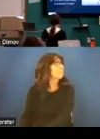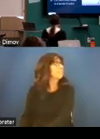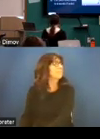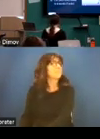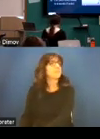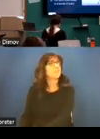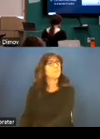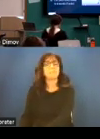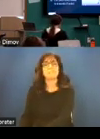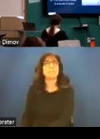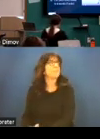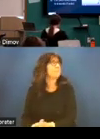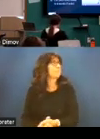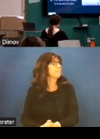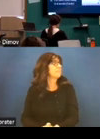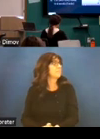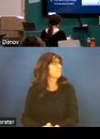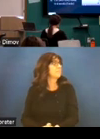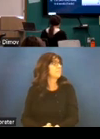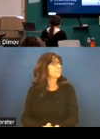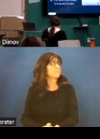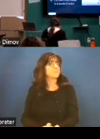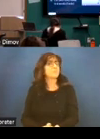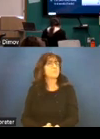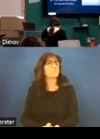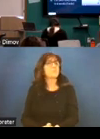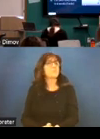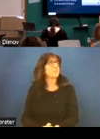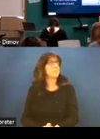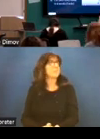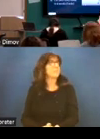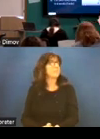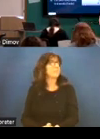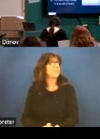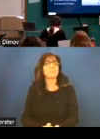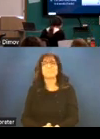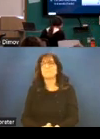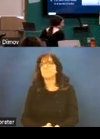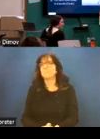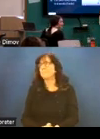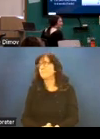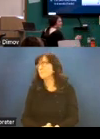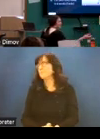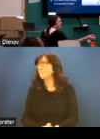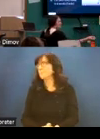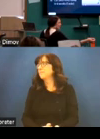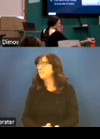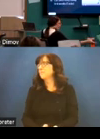Nope, don't ask. I didn't. I thought about it and then I was like, I'm not gonna do that.